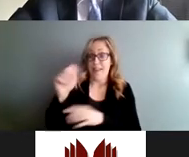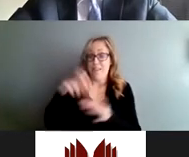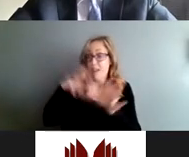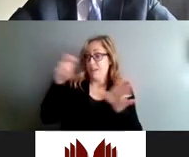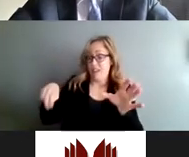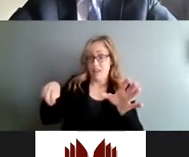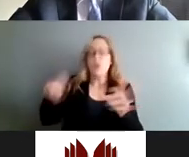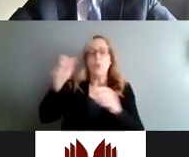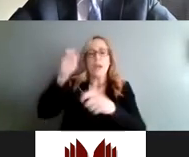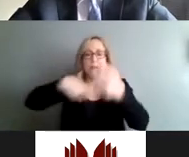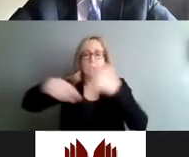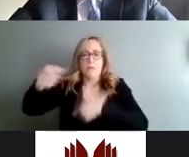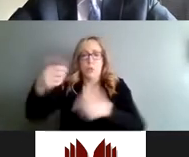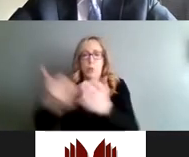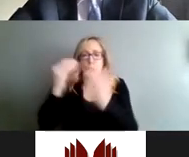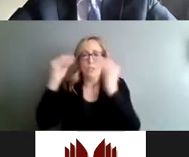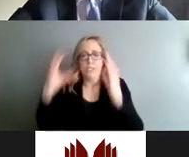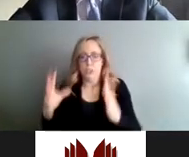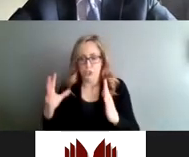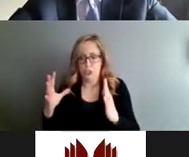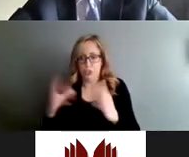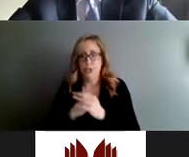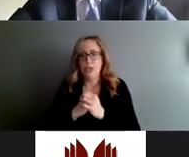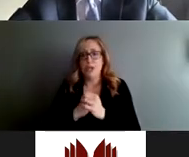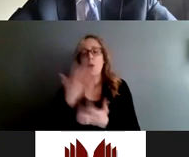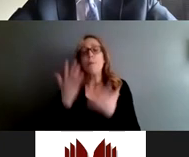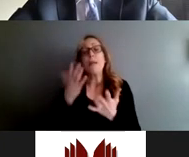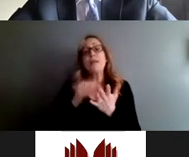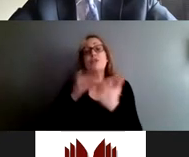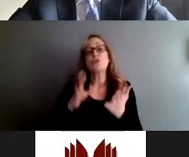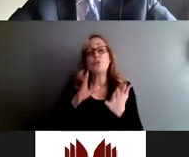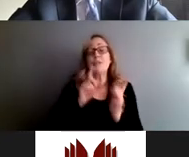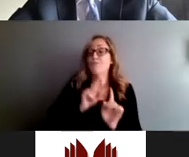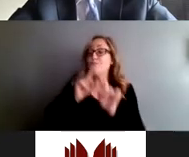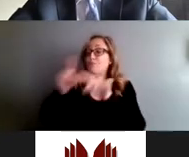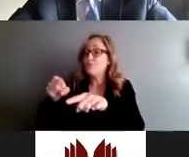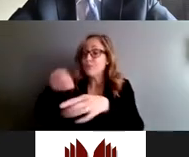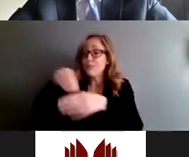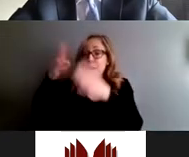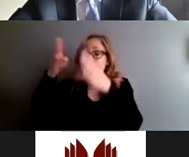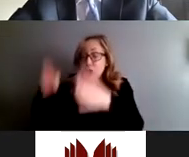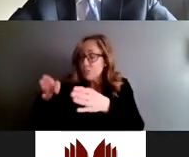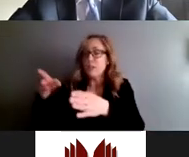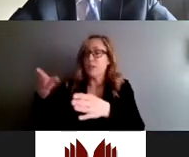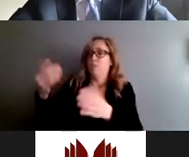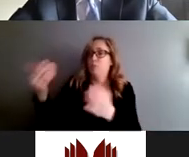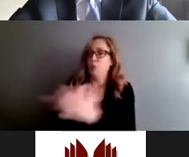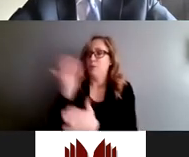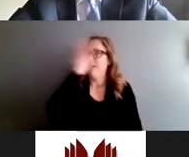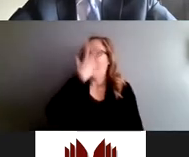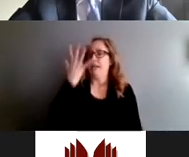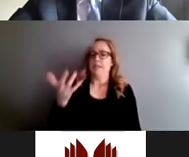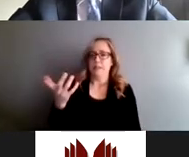you may be opting to come in person, and you may have an entirely new teacher to support